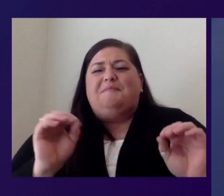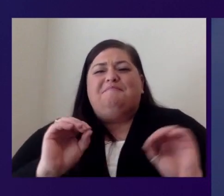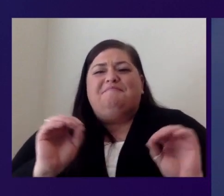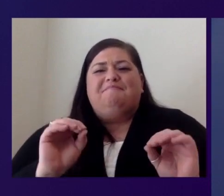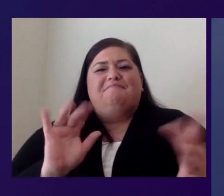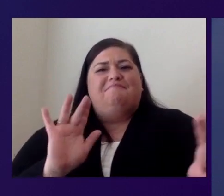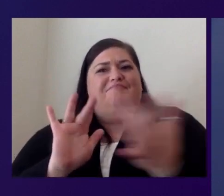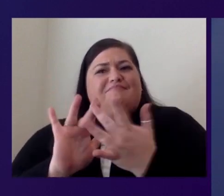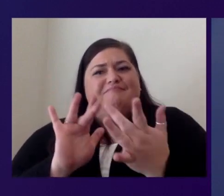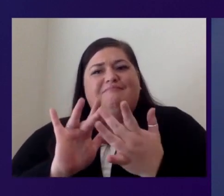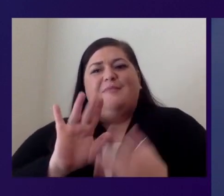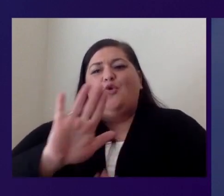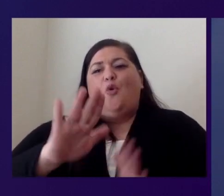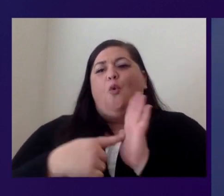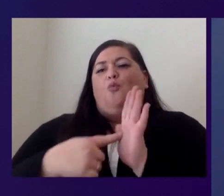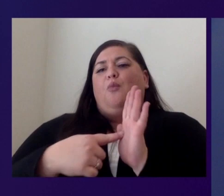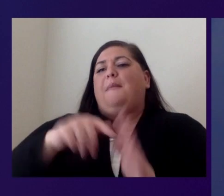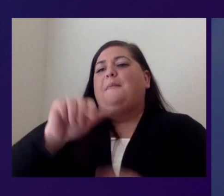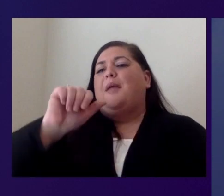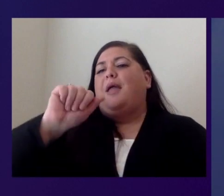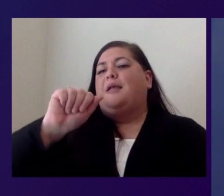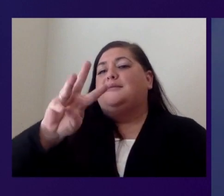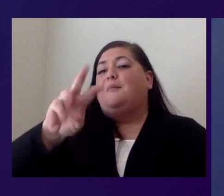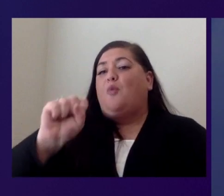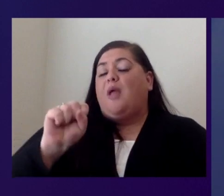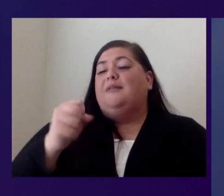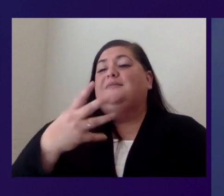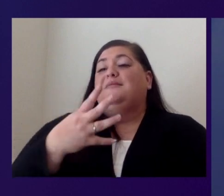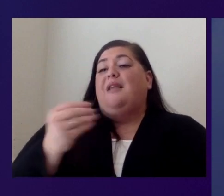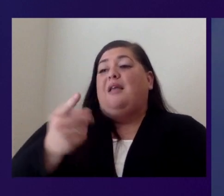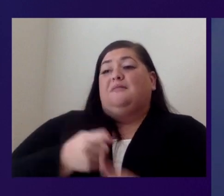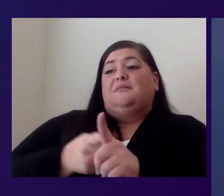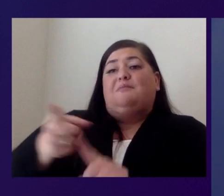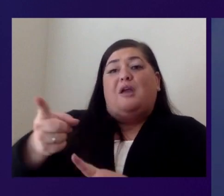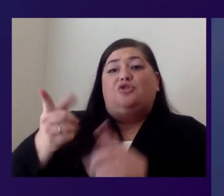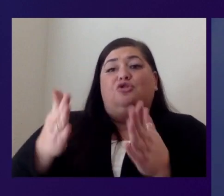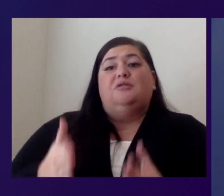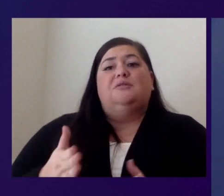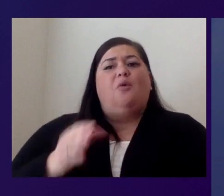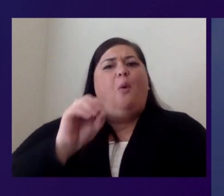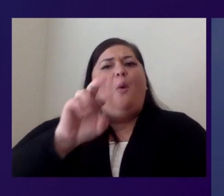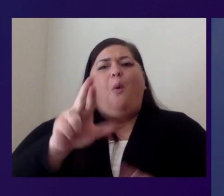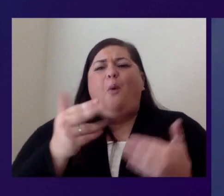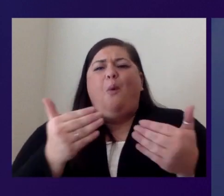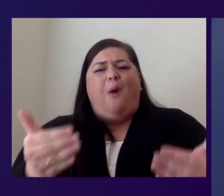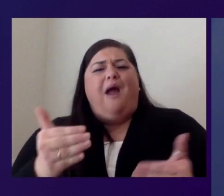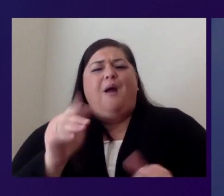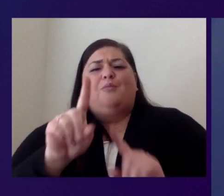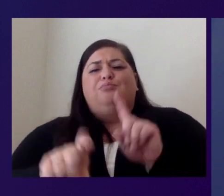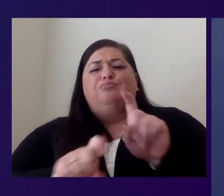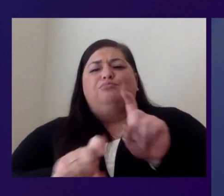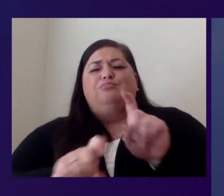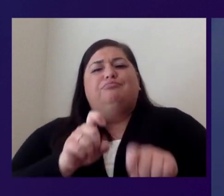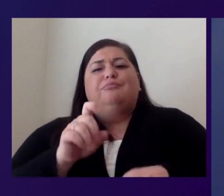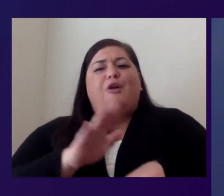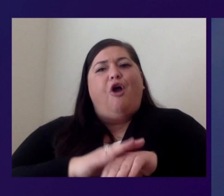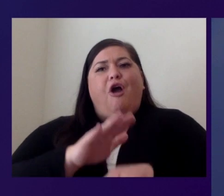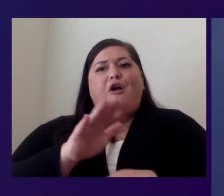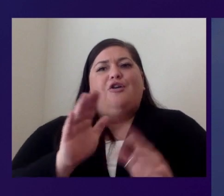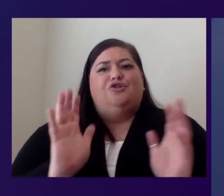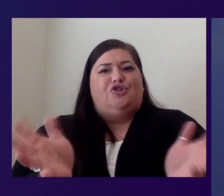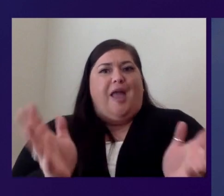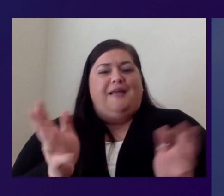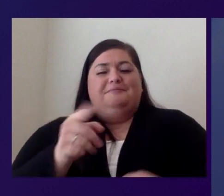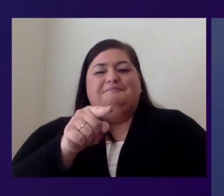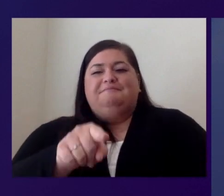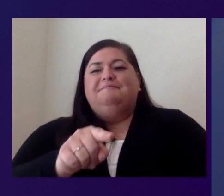here at AWS, with your end user computing specialist, or ask questions in the chat, whether you're watching on Twitch or LinkedIn Live, or